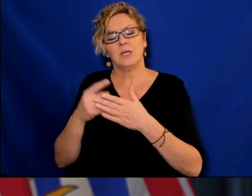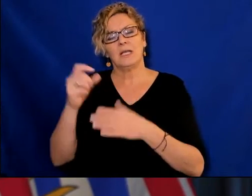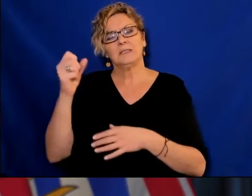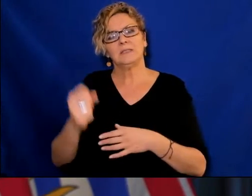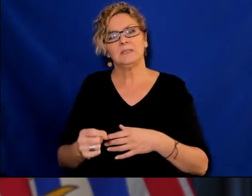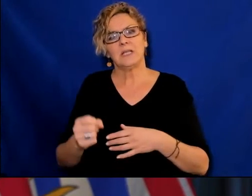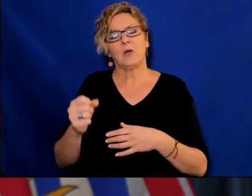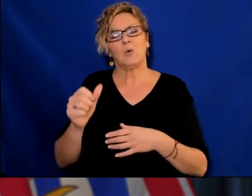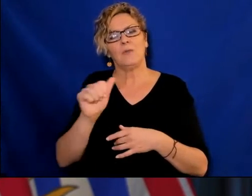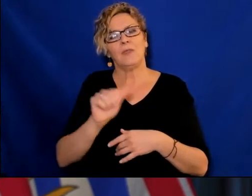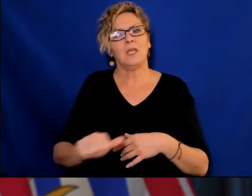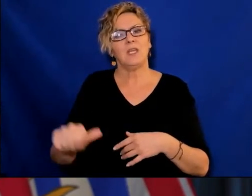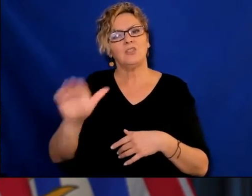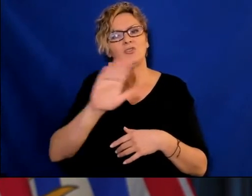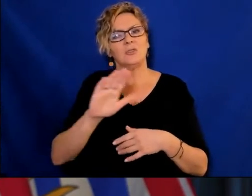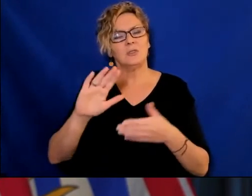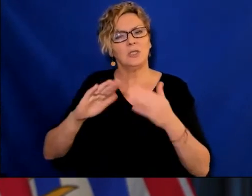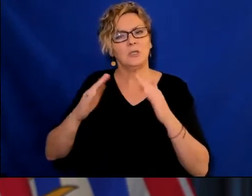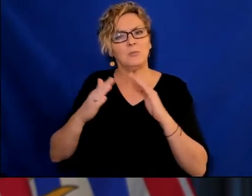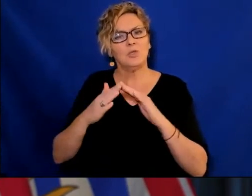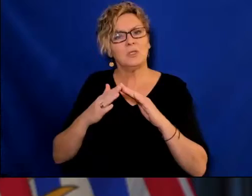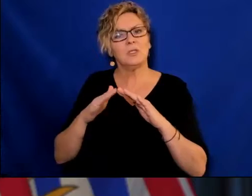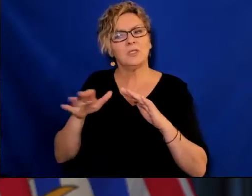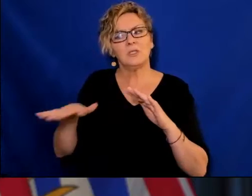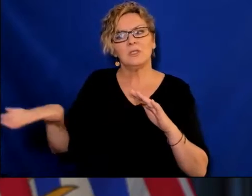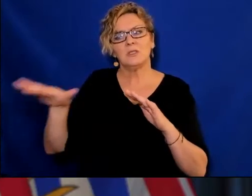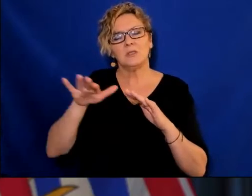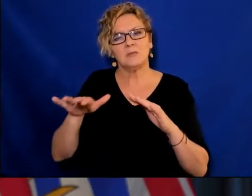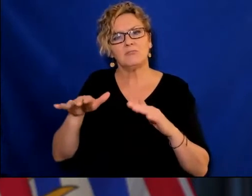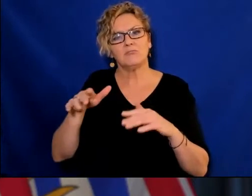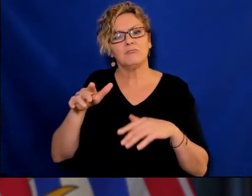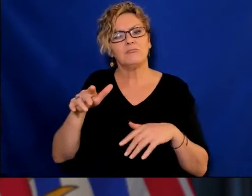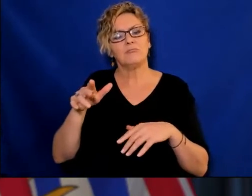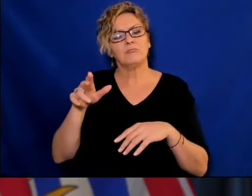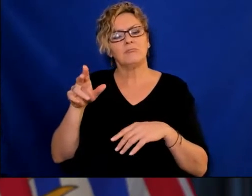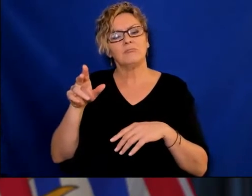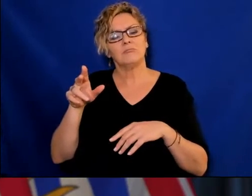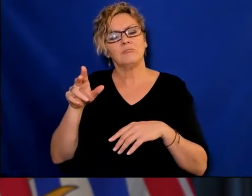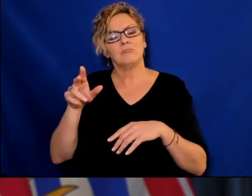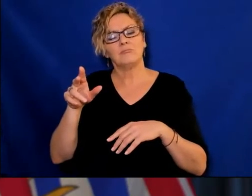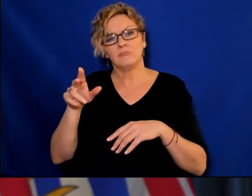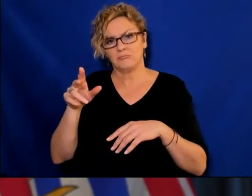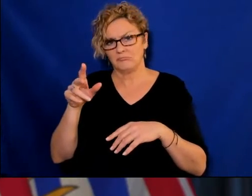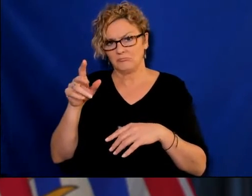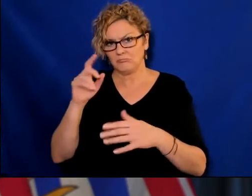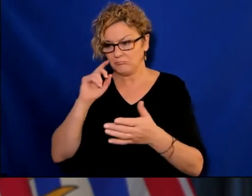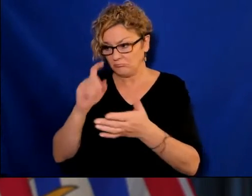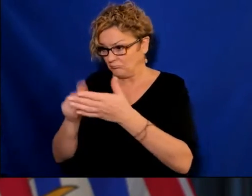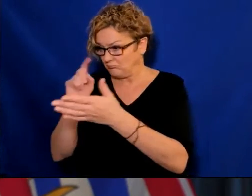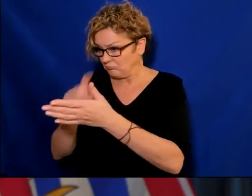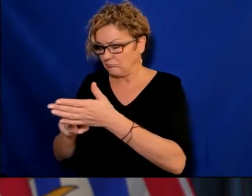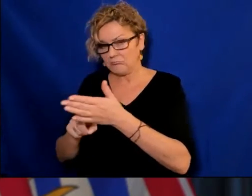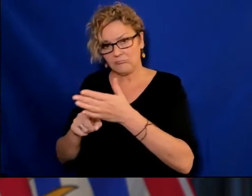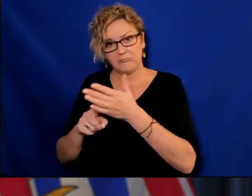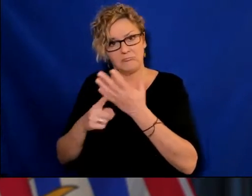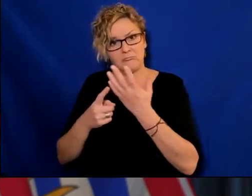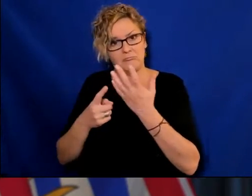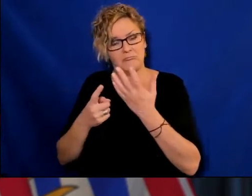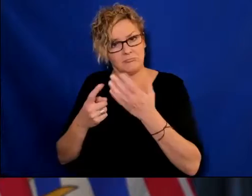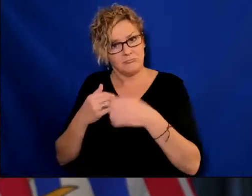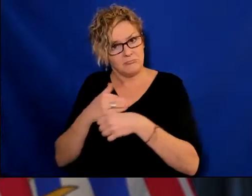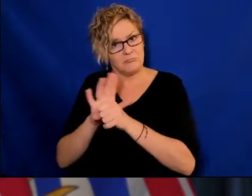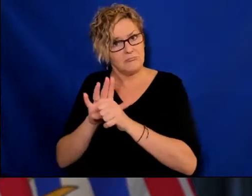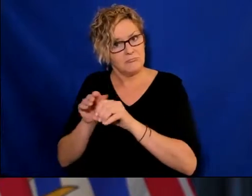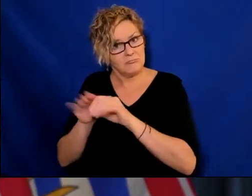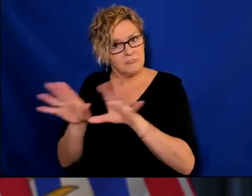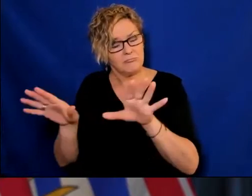that? Yeah, so we have seen quite a lot of transmission in the South Asian community, particularly in the